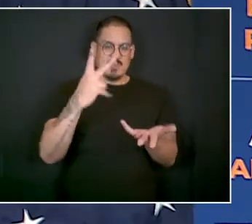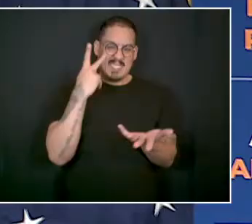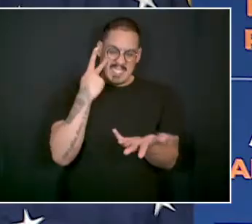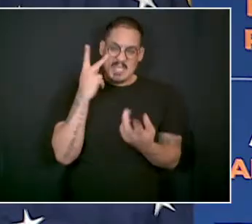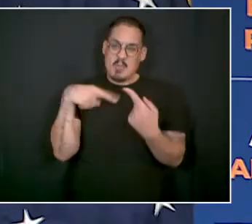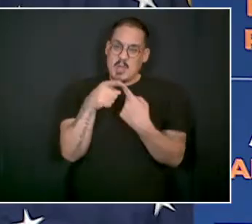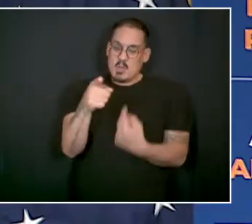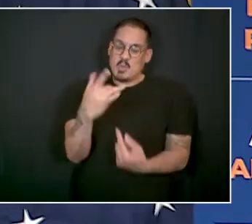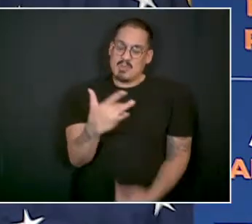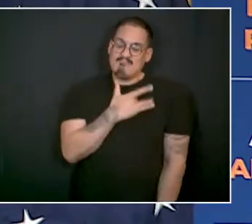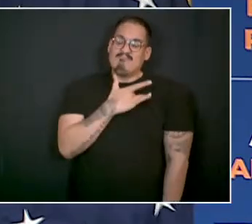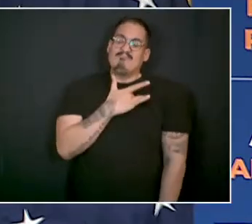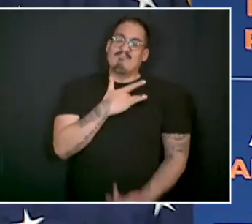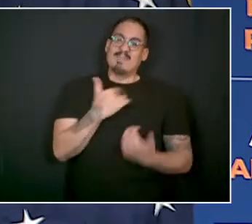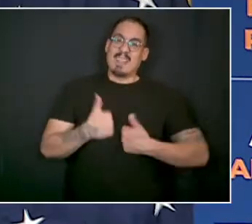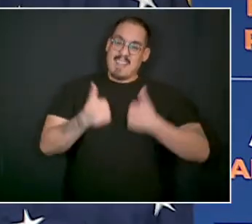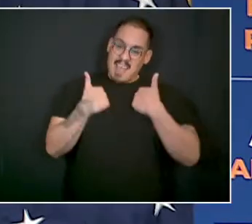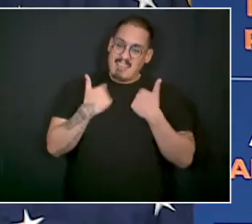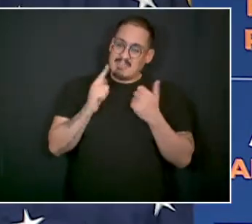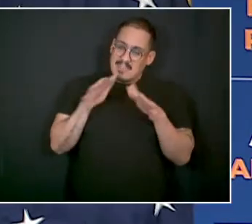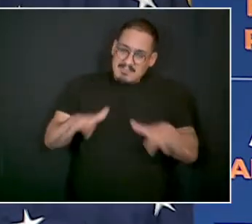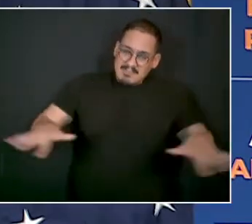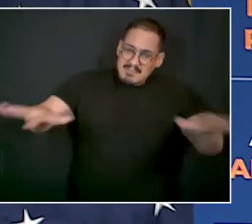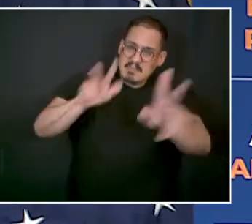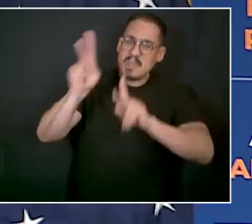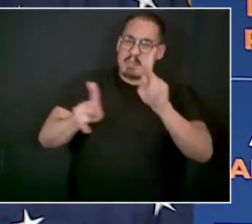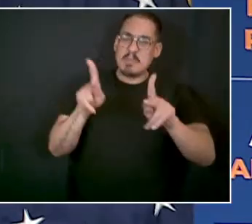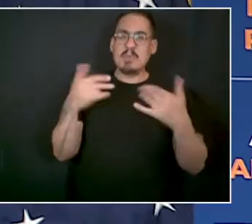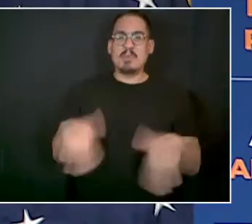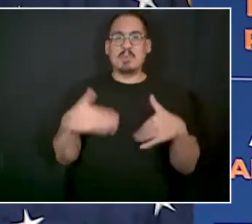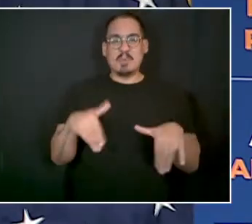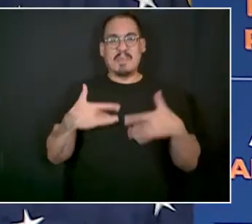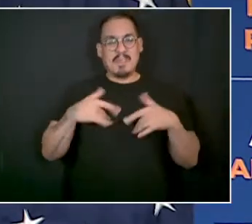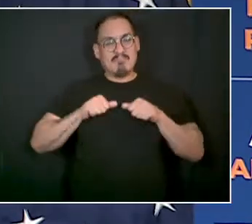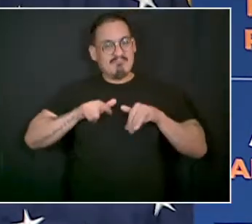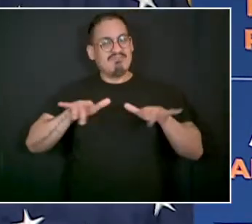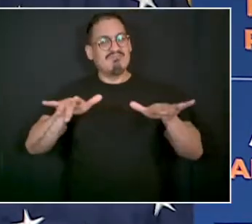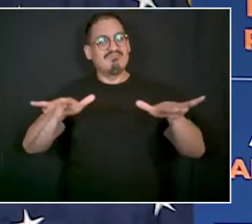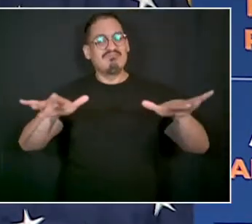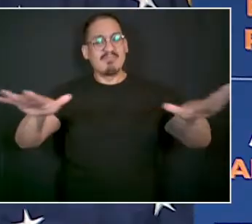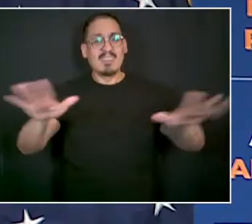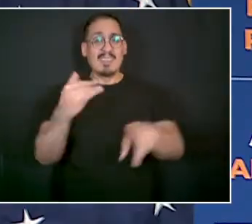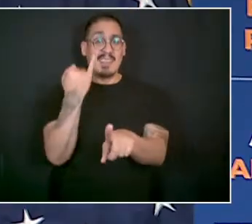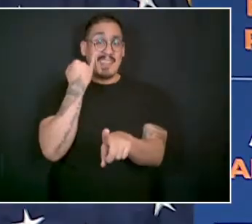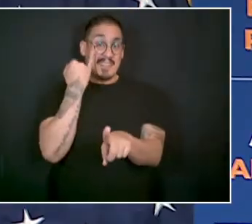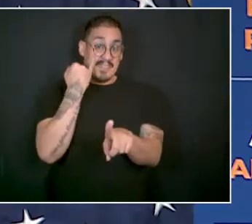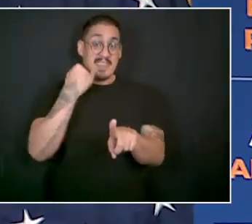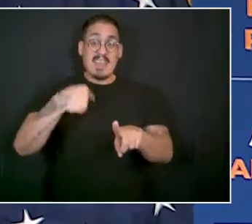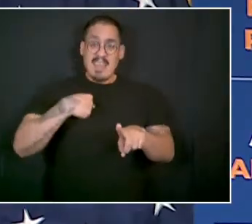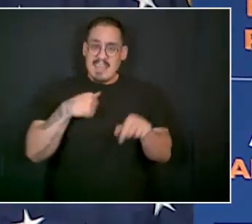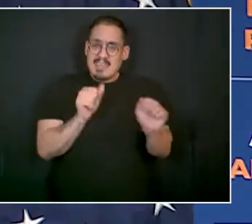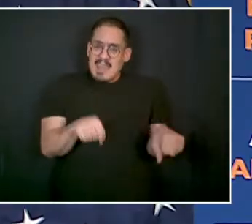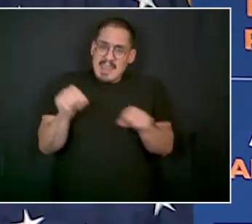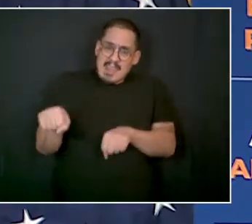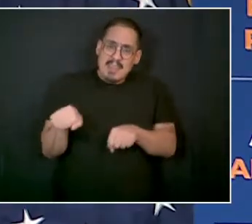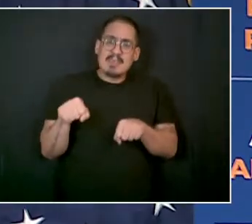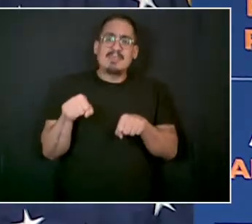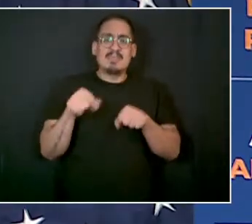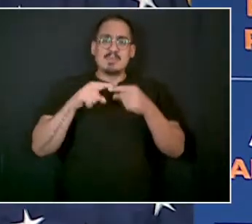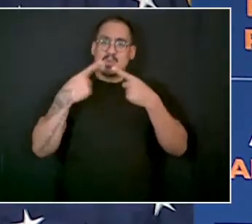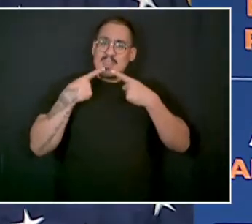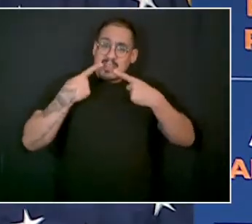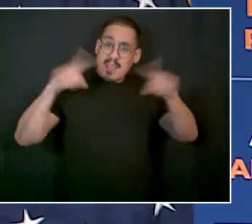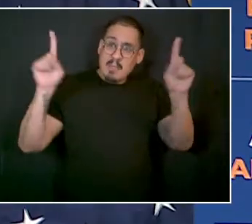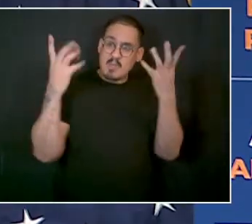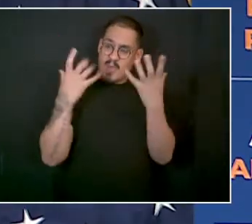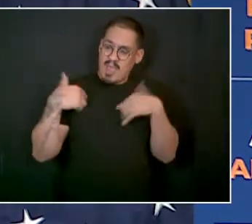people, it's contagious. And if I were able to accomplish what I